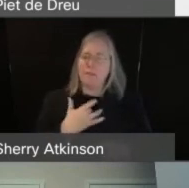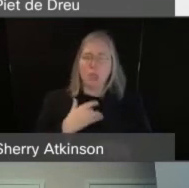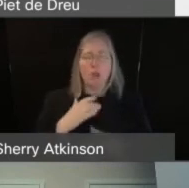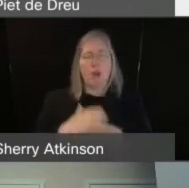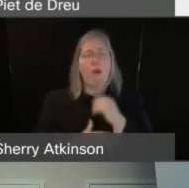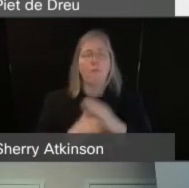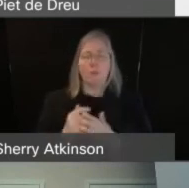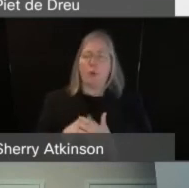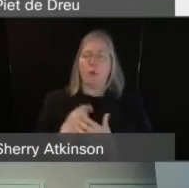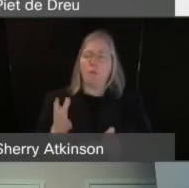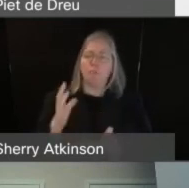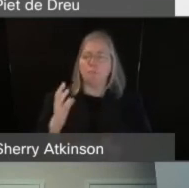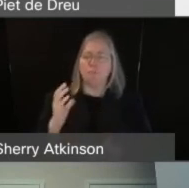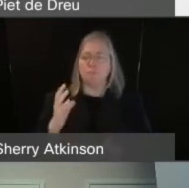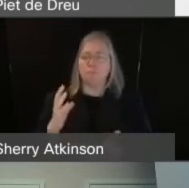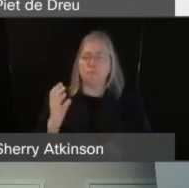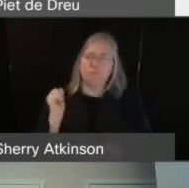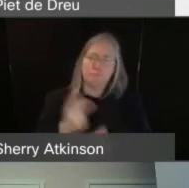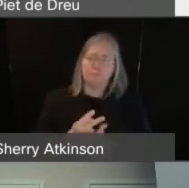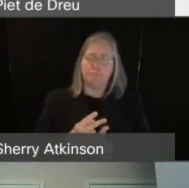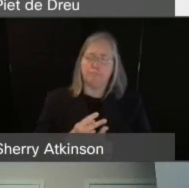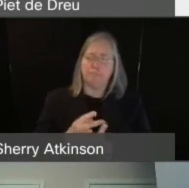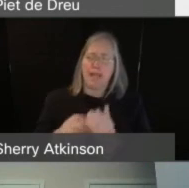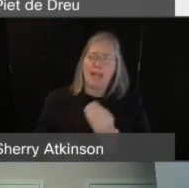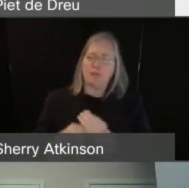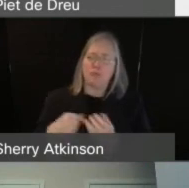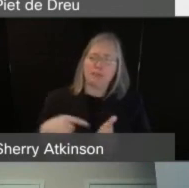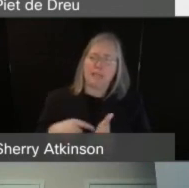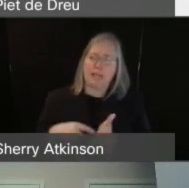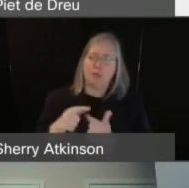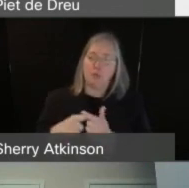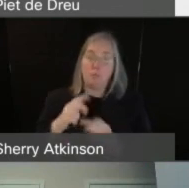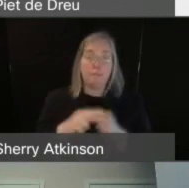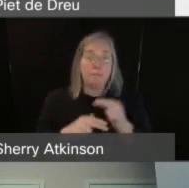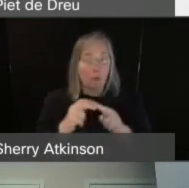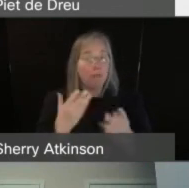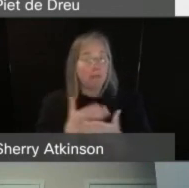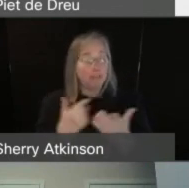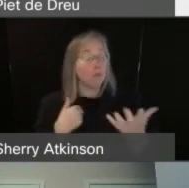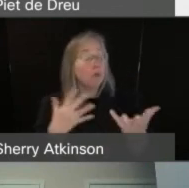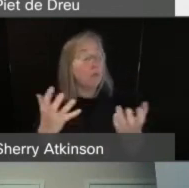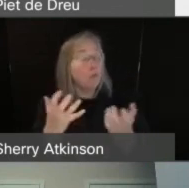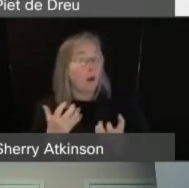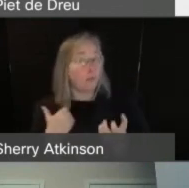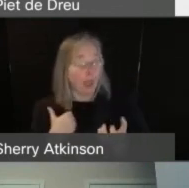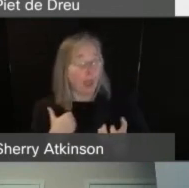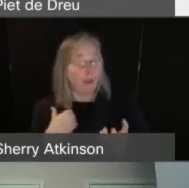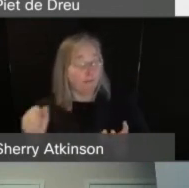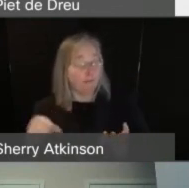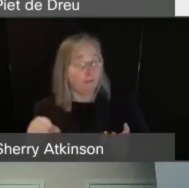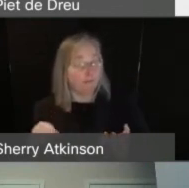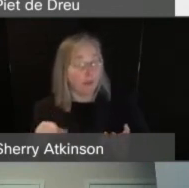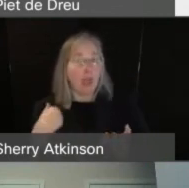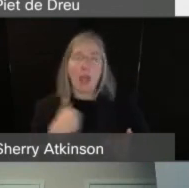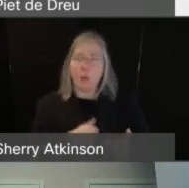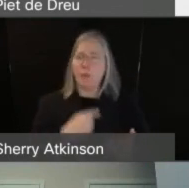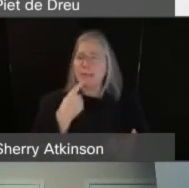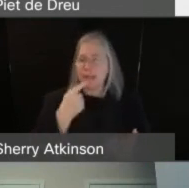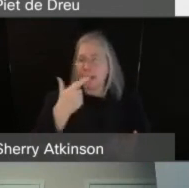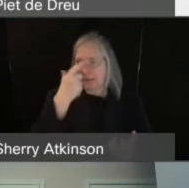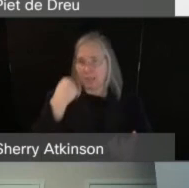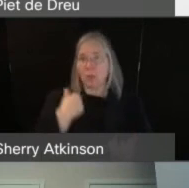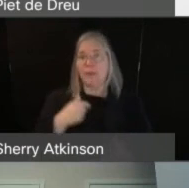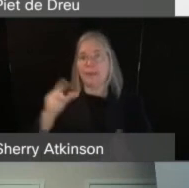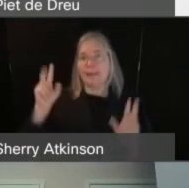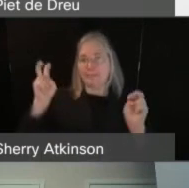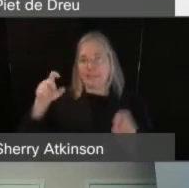debt to build things that we want to have. And we say it's because we need to have